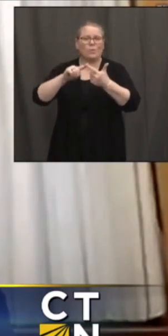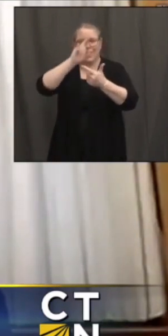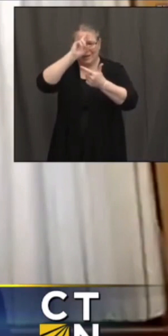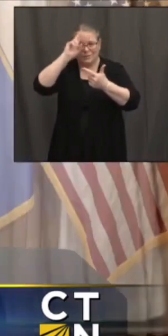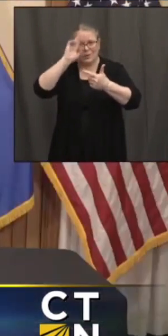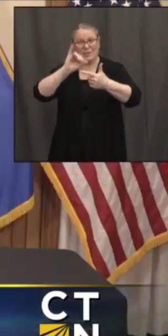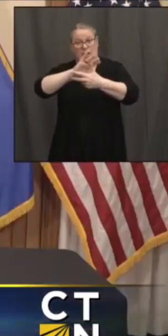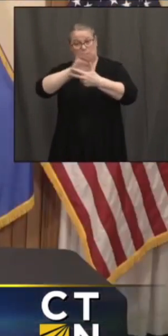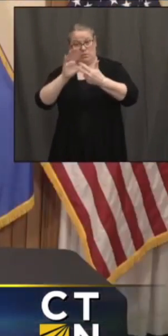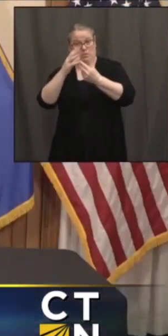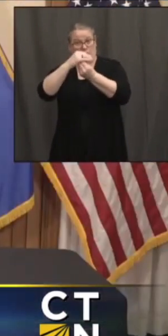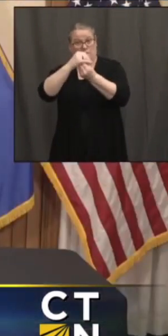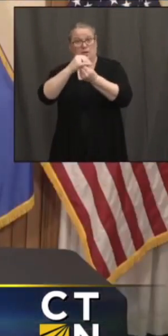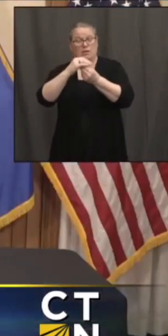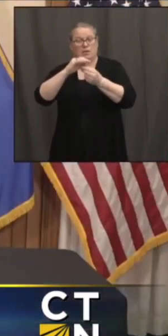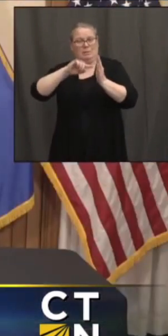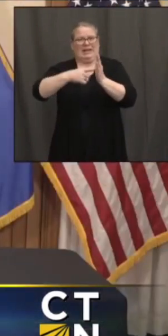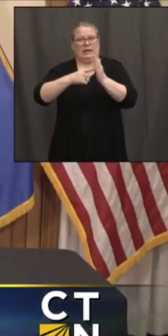you mentioned.